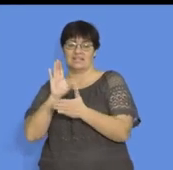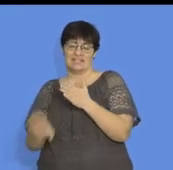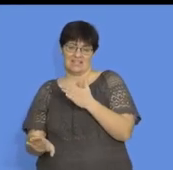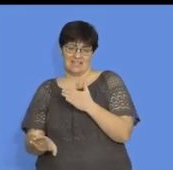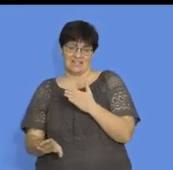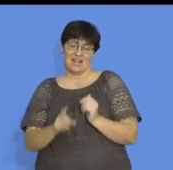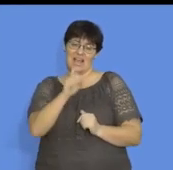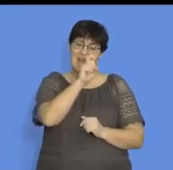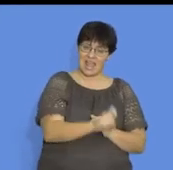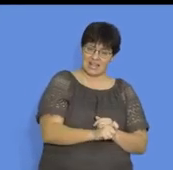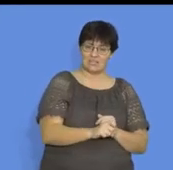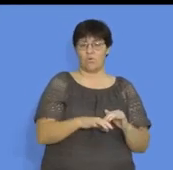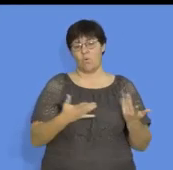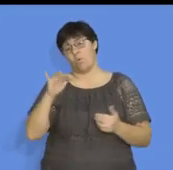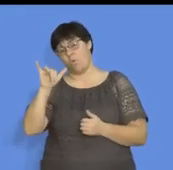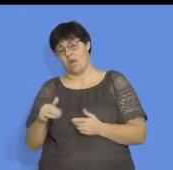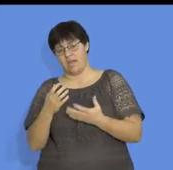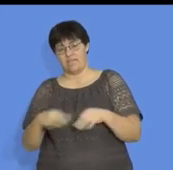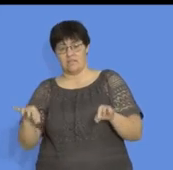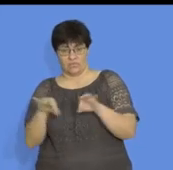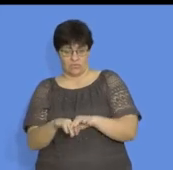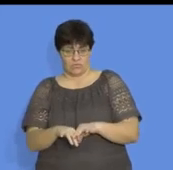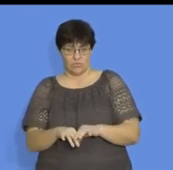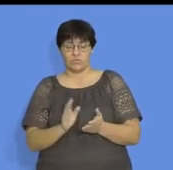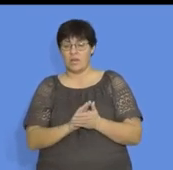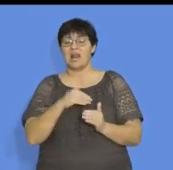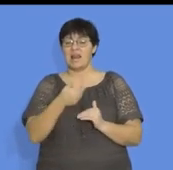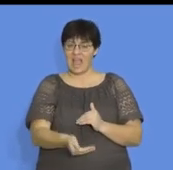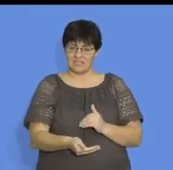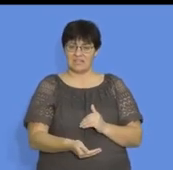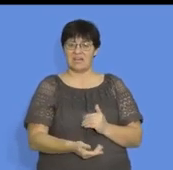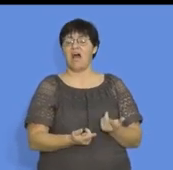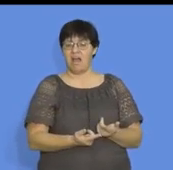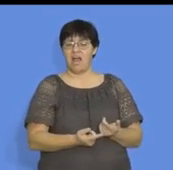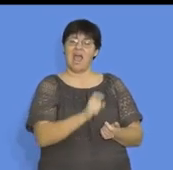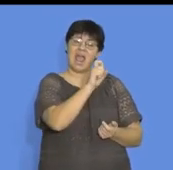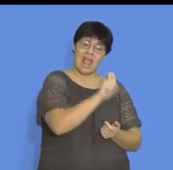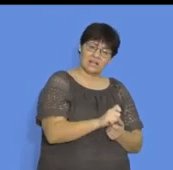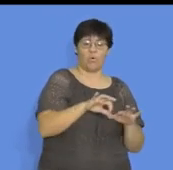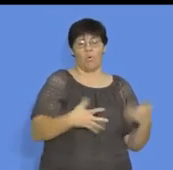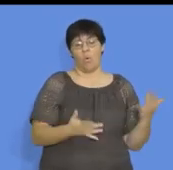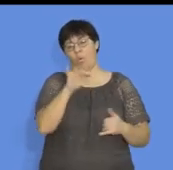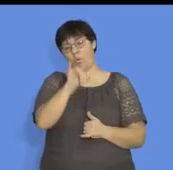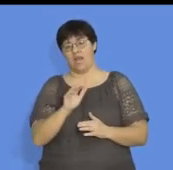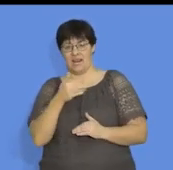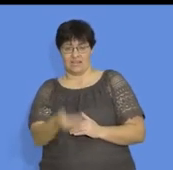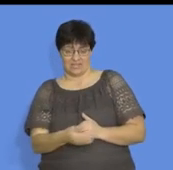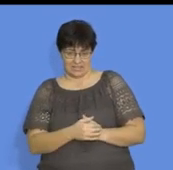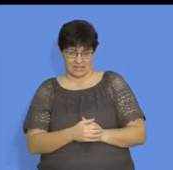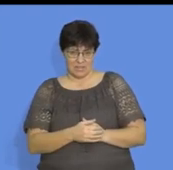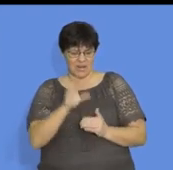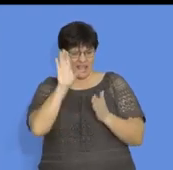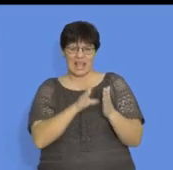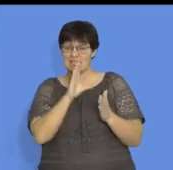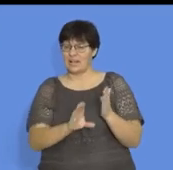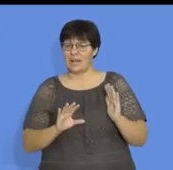cancel either the x or the y value, so that you are left with only one variable. But how do